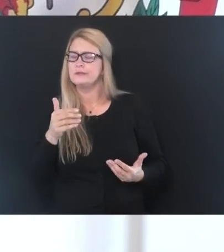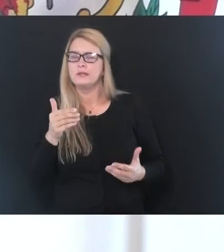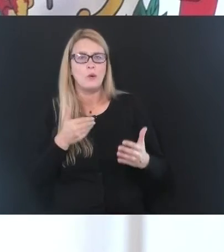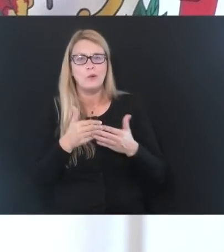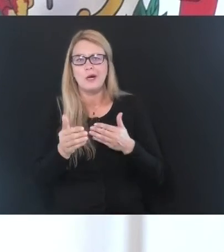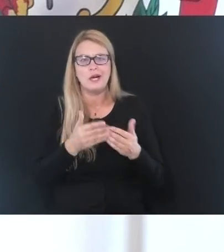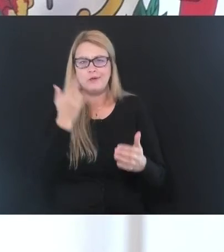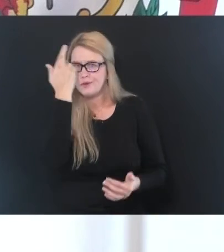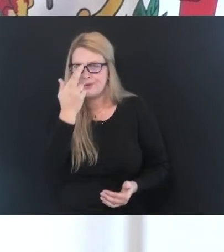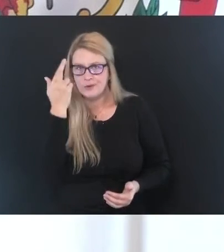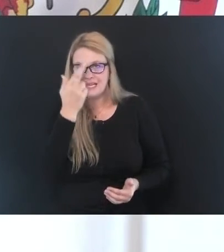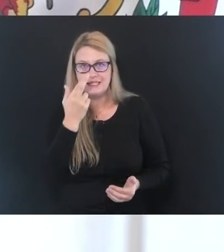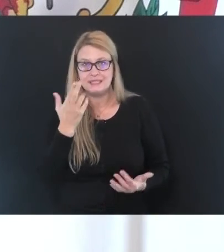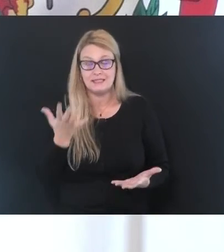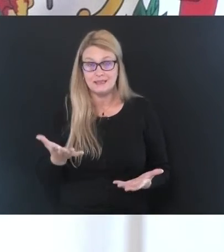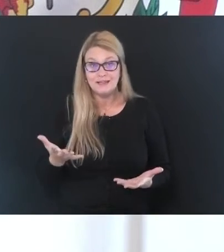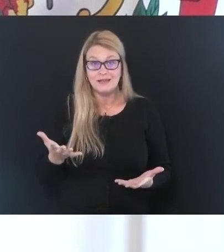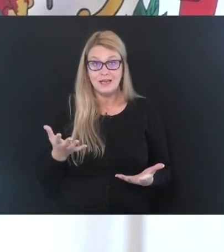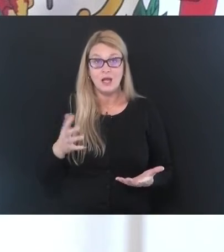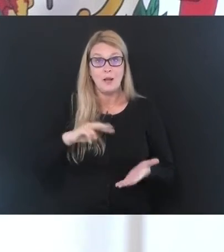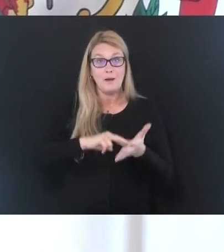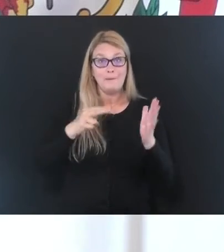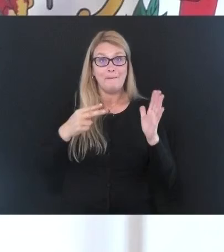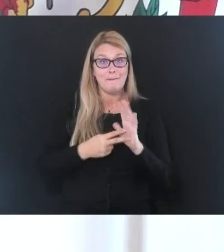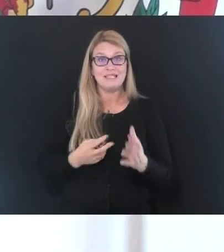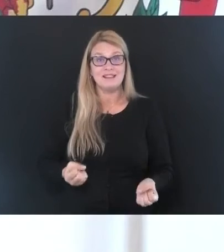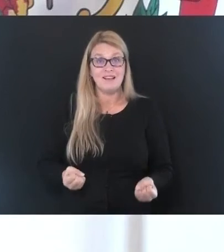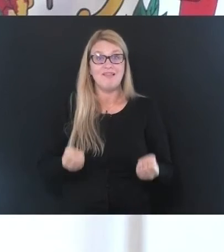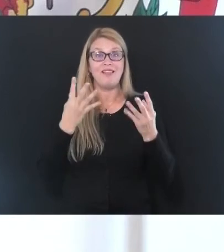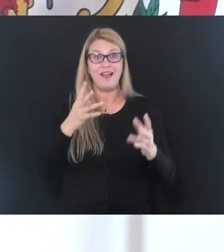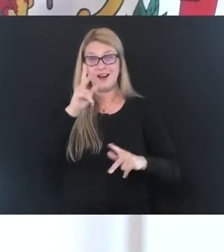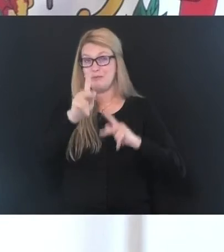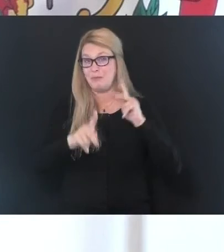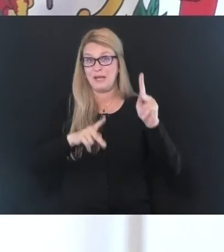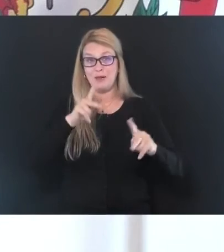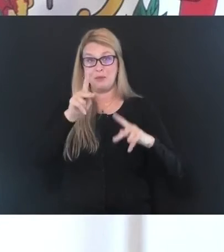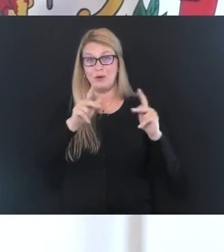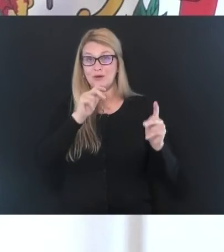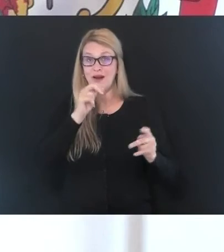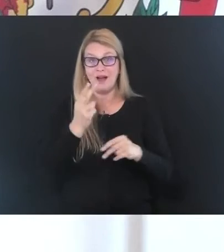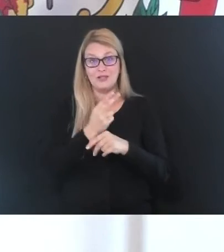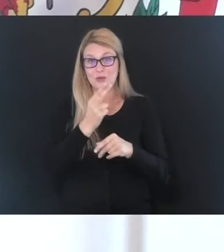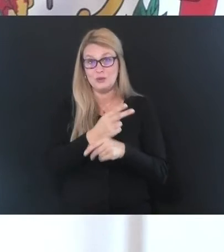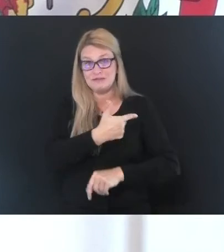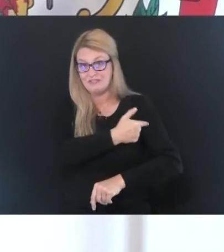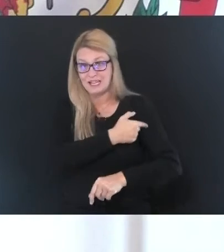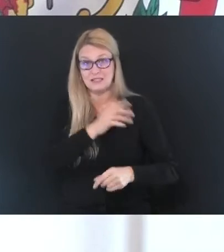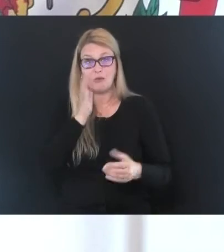is going to lead to just a lot of people that aren't taking the vaccine that die.